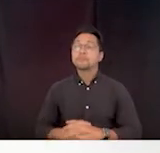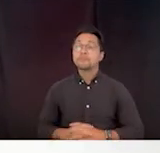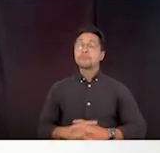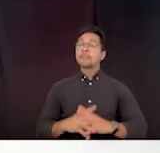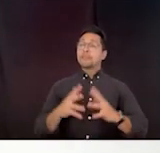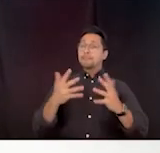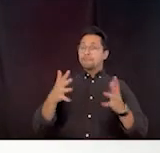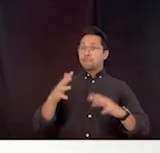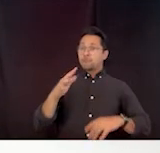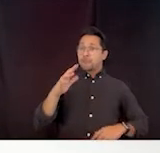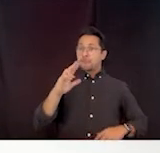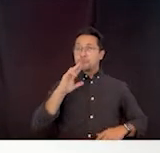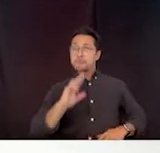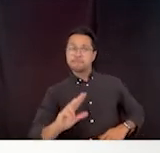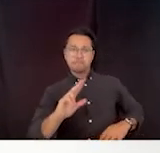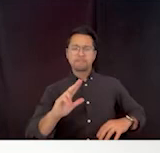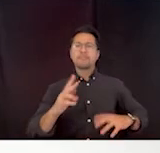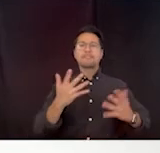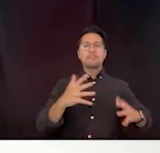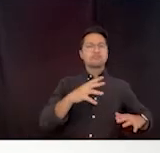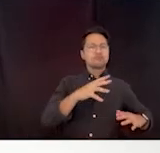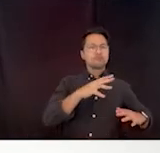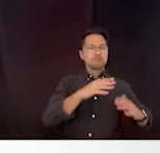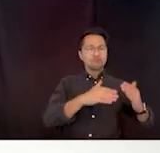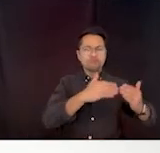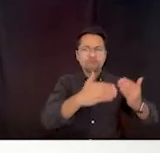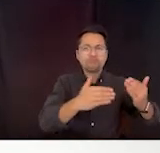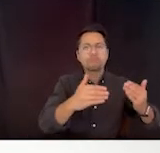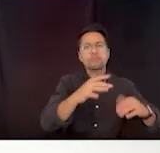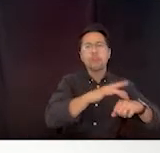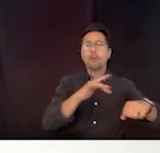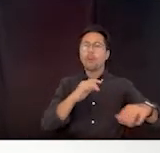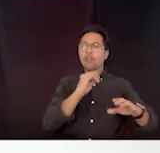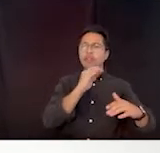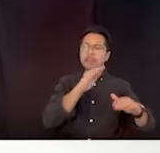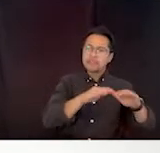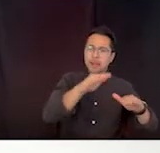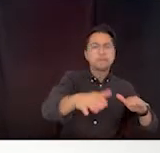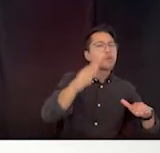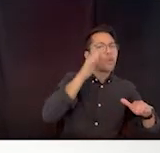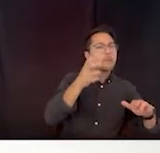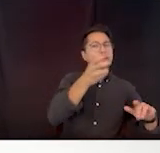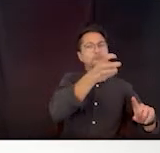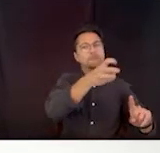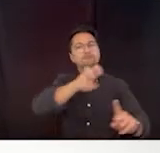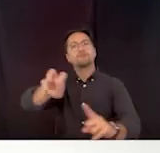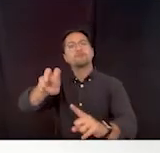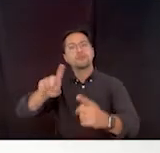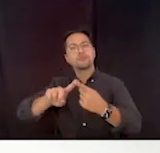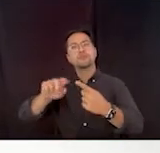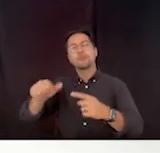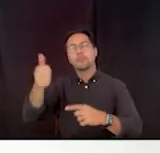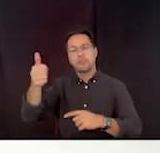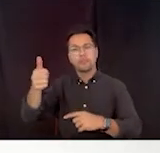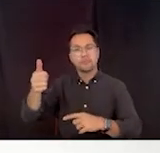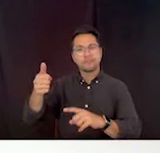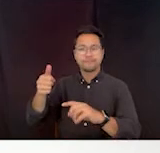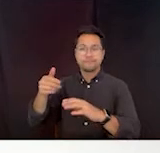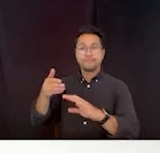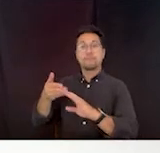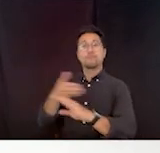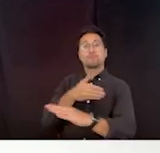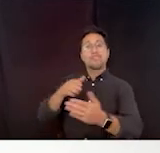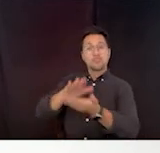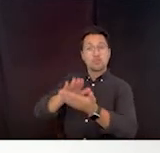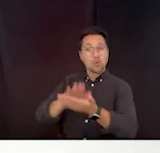hits about the age of 3, if they've been in early steps, they're going to be aging out. And the transition from early steps into ESC preschool is pretty